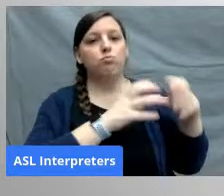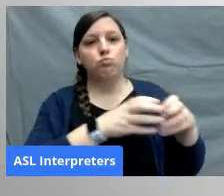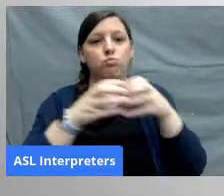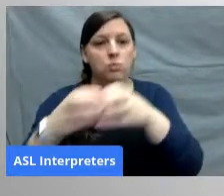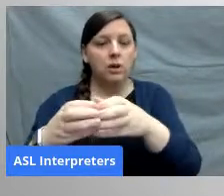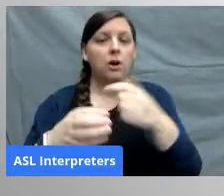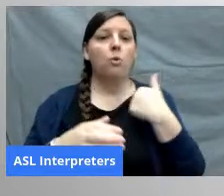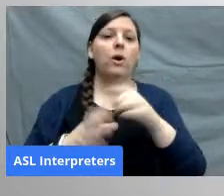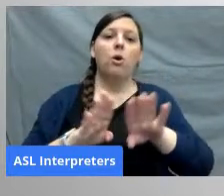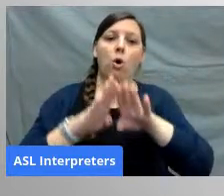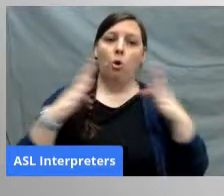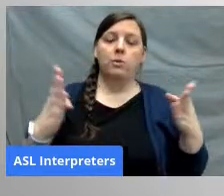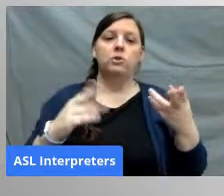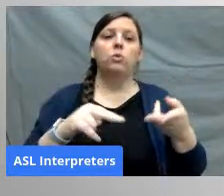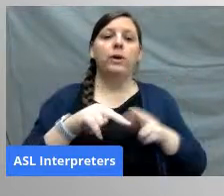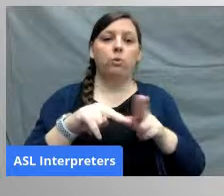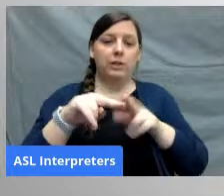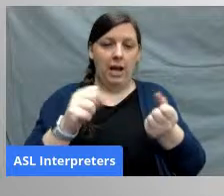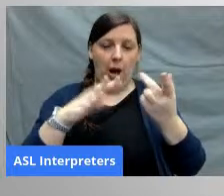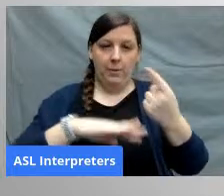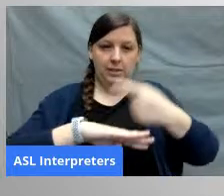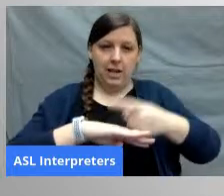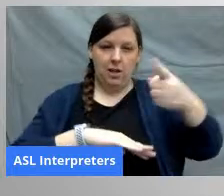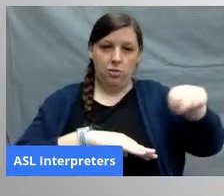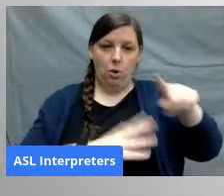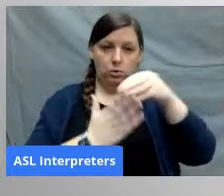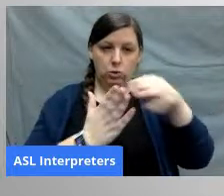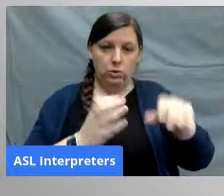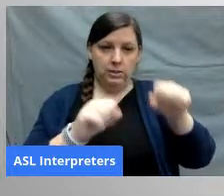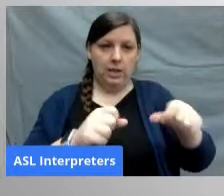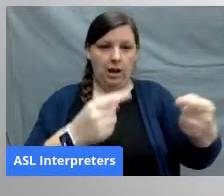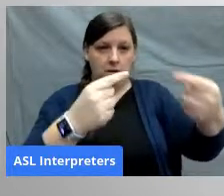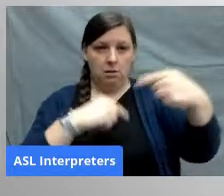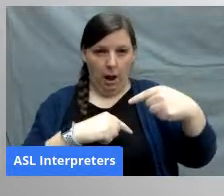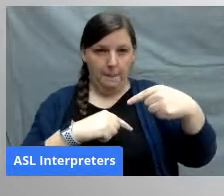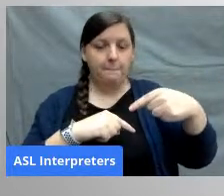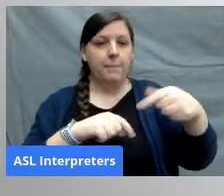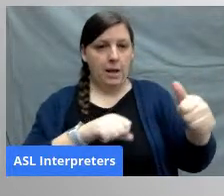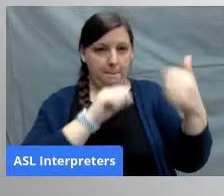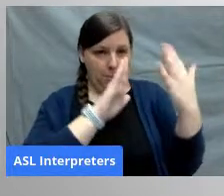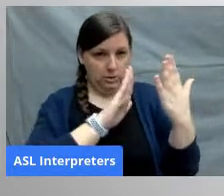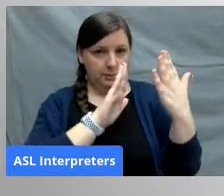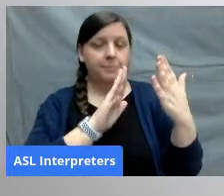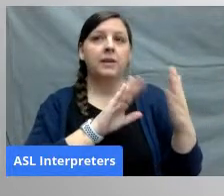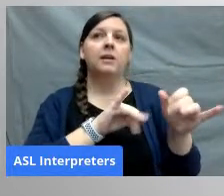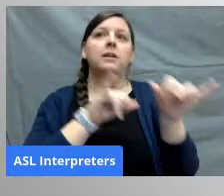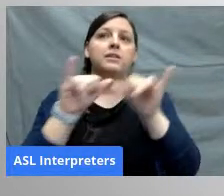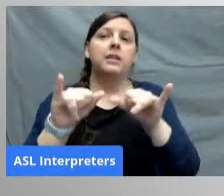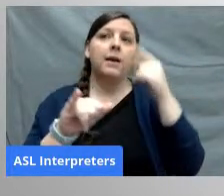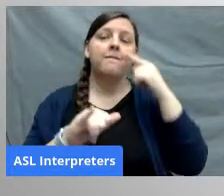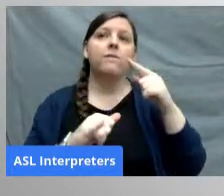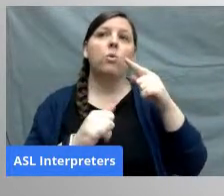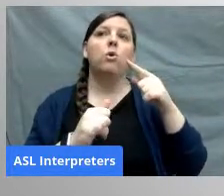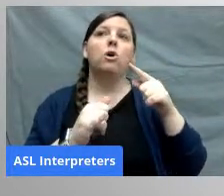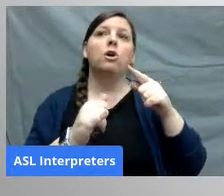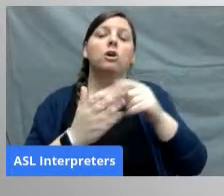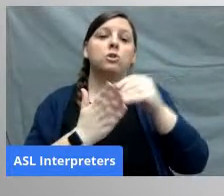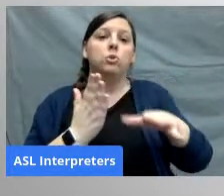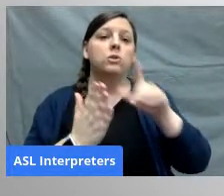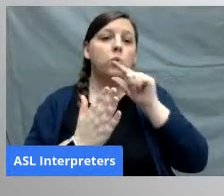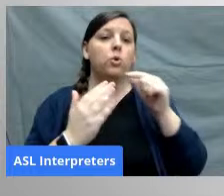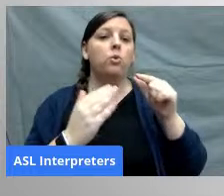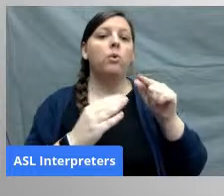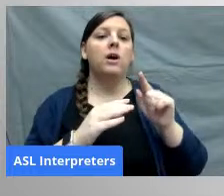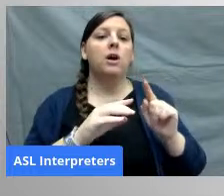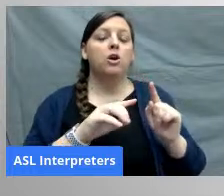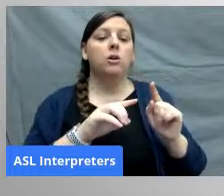days that those students will be in person. And then the same thing for those students that are 4 days. Ultimately, our plan